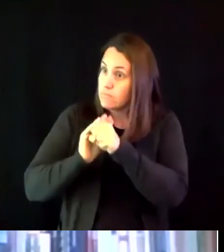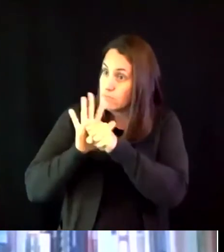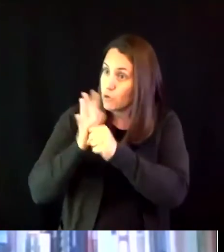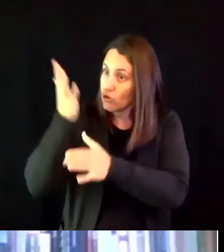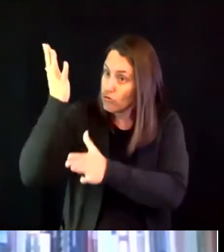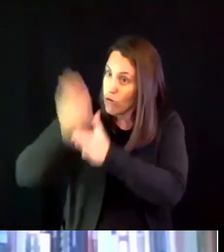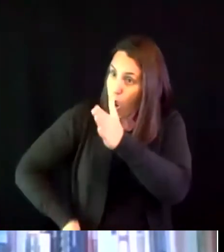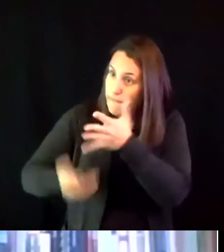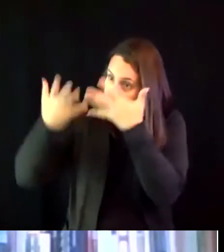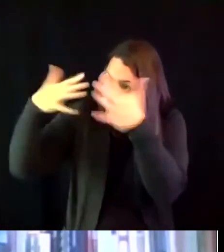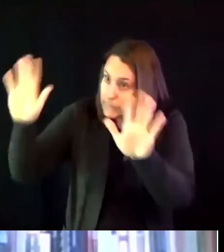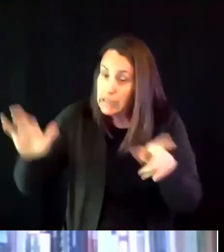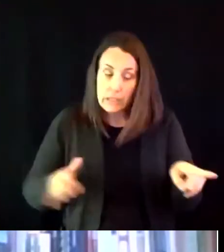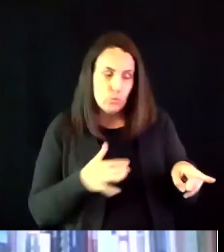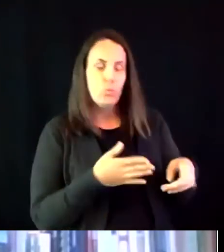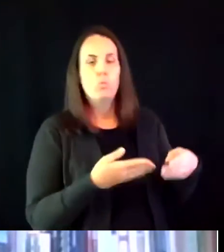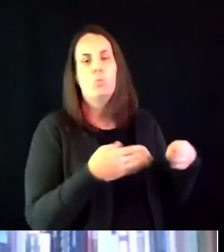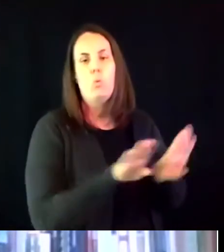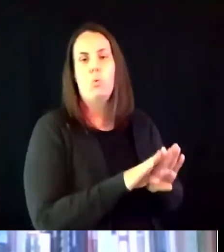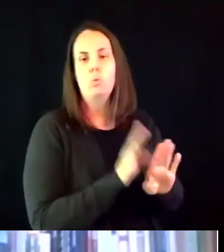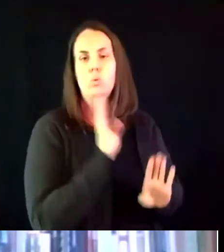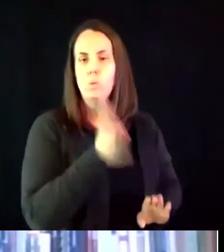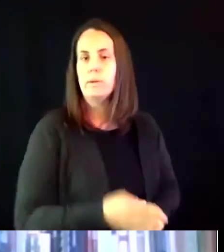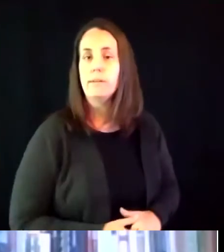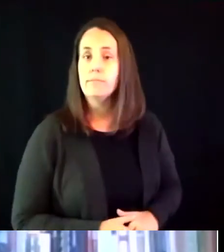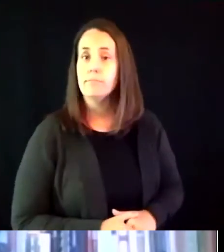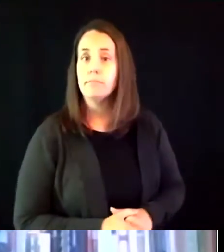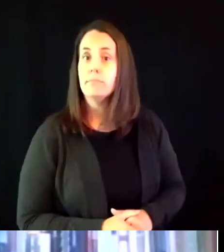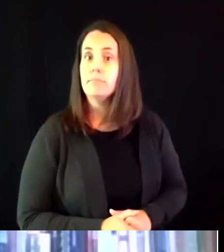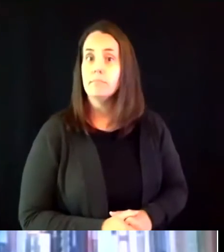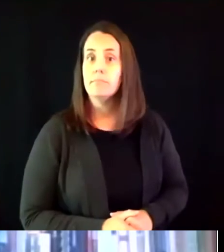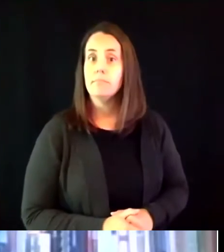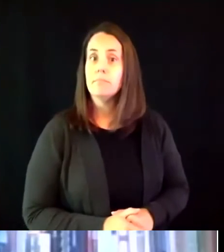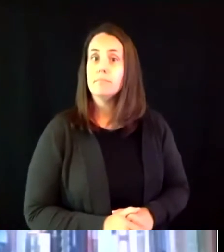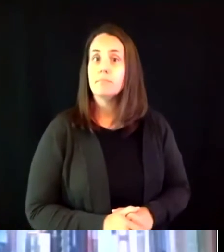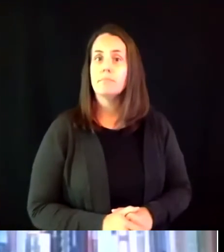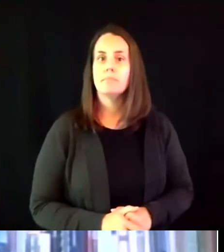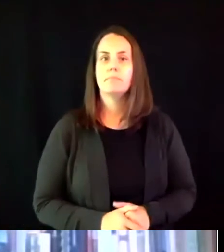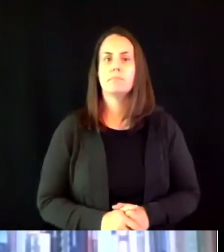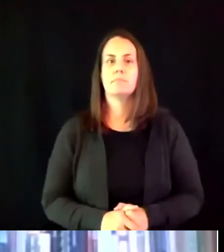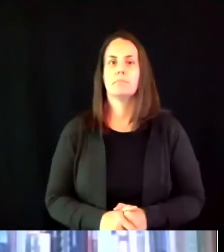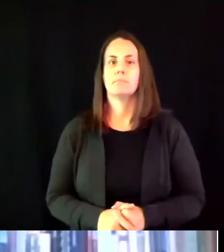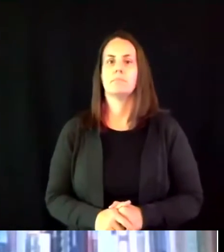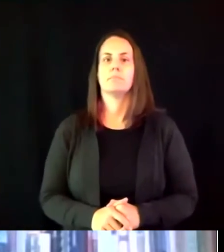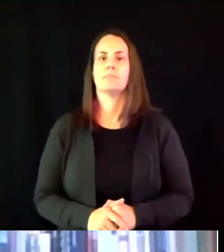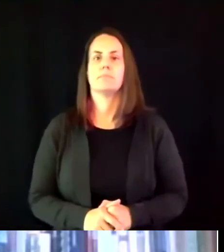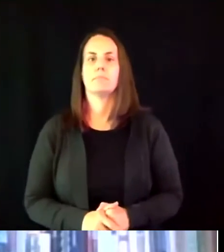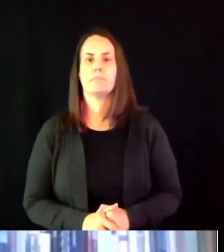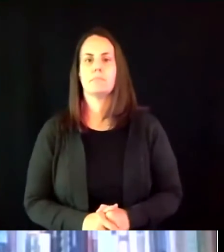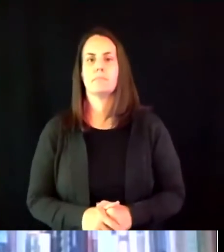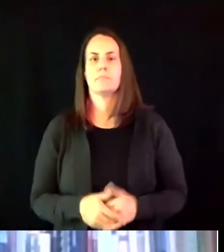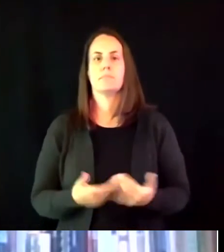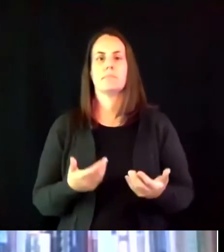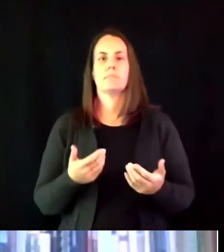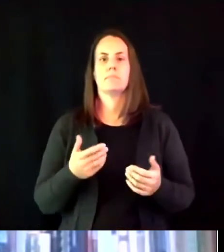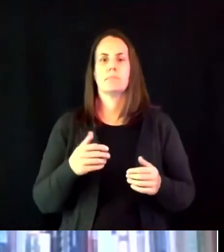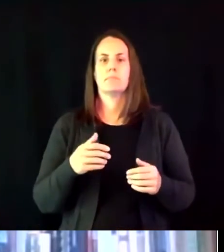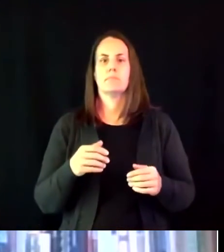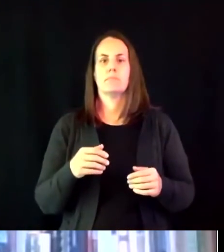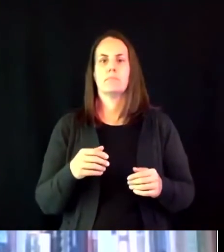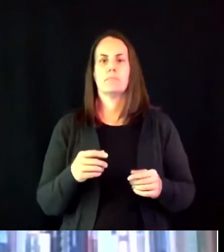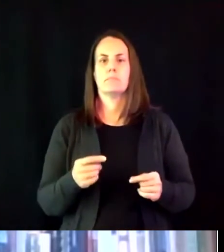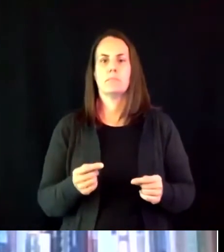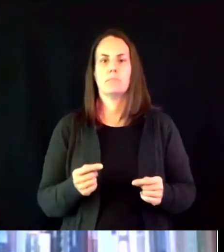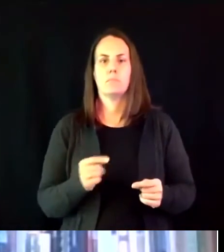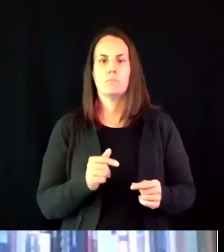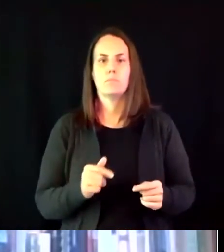that, that we'll continue to monitor. This is clearly another wave of the pandemic. The pandemic didn't